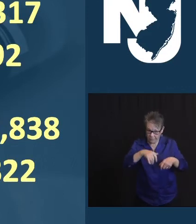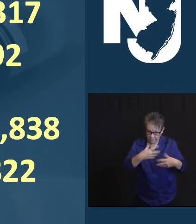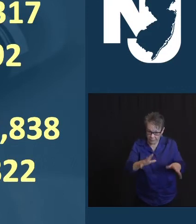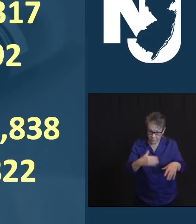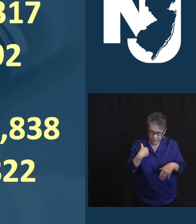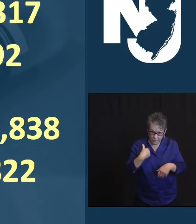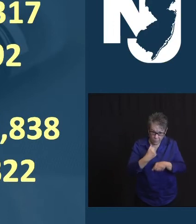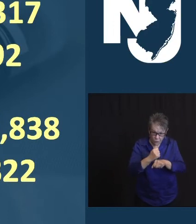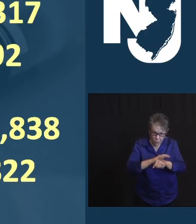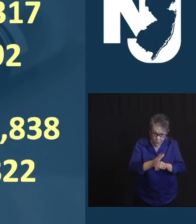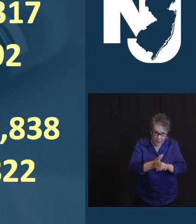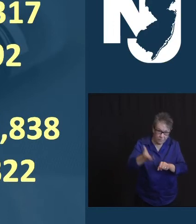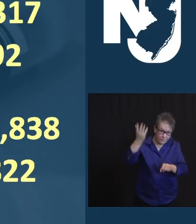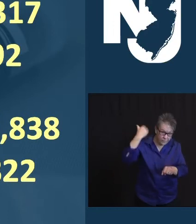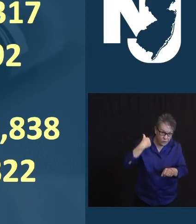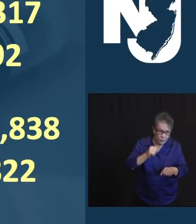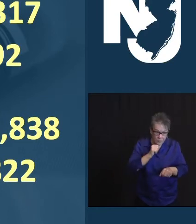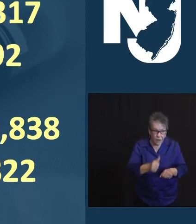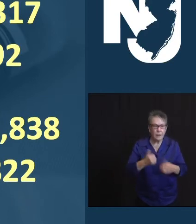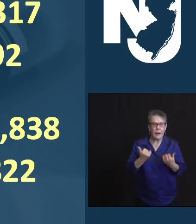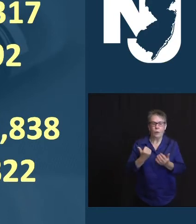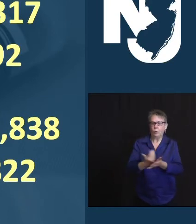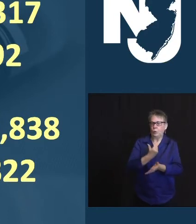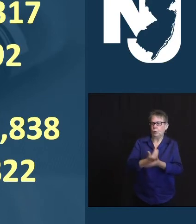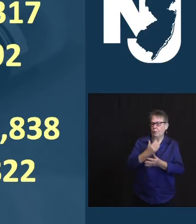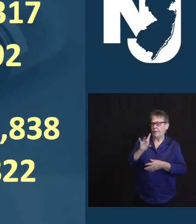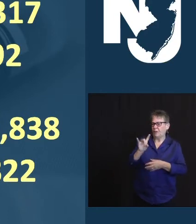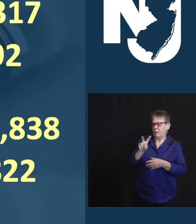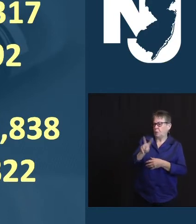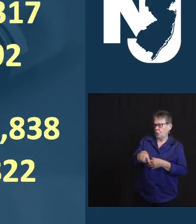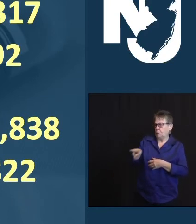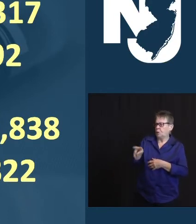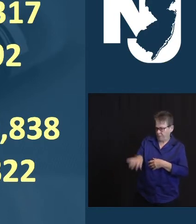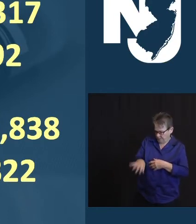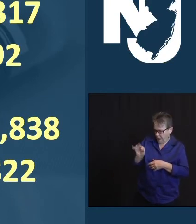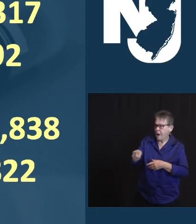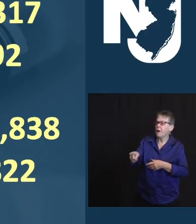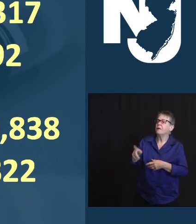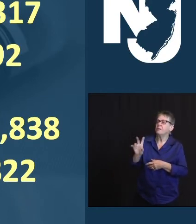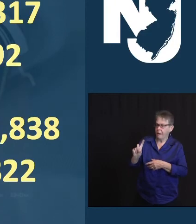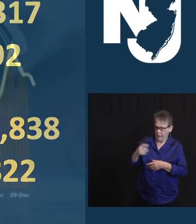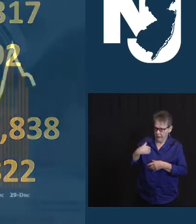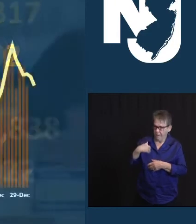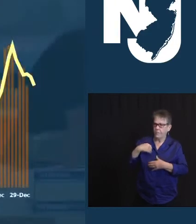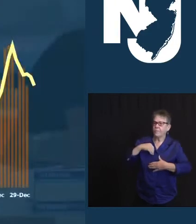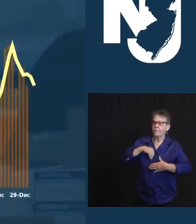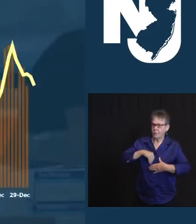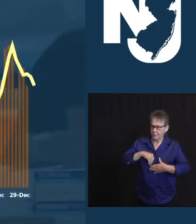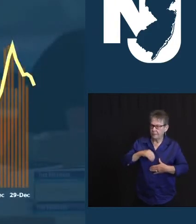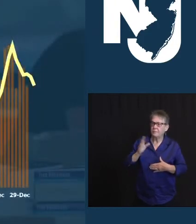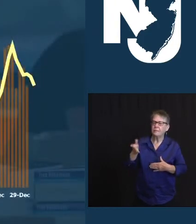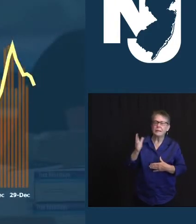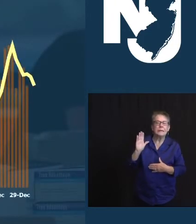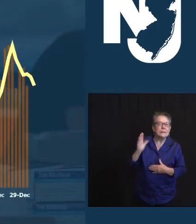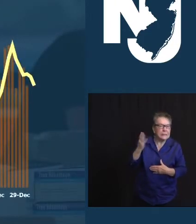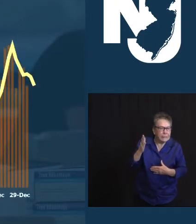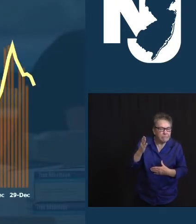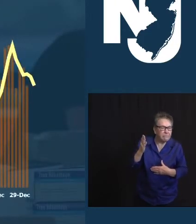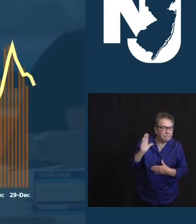50,838. I know Judy and Ed will be able to speak more to this process and these numbers. The positivity rate for